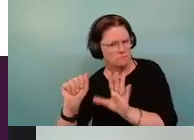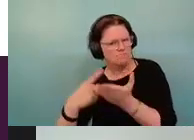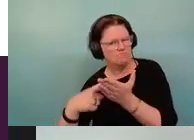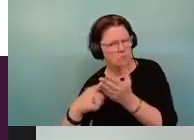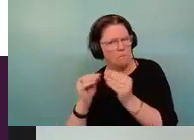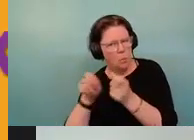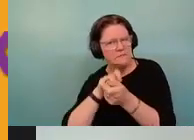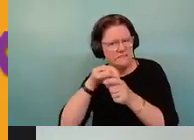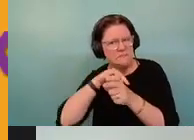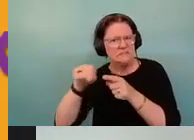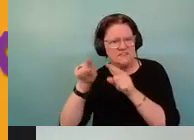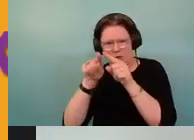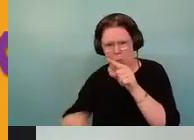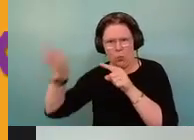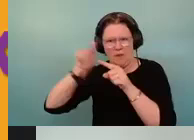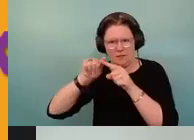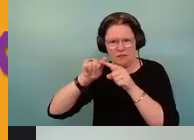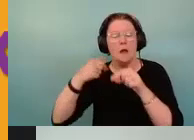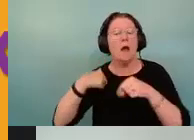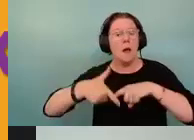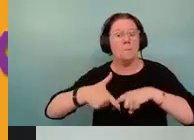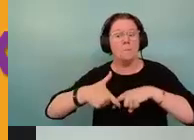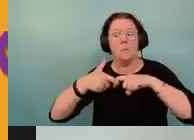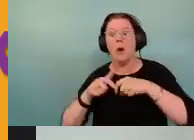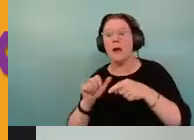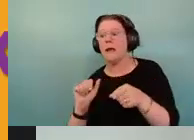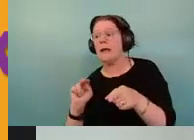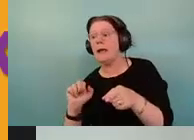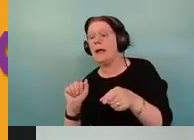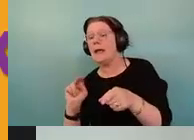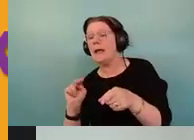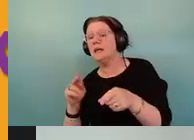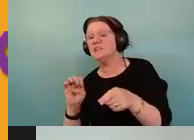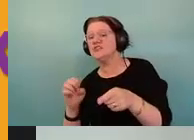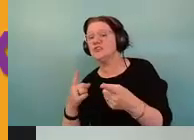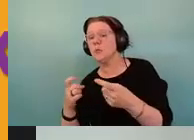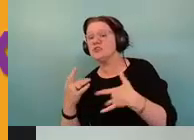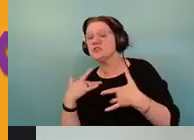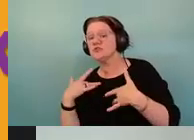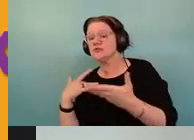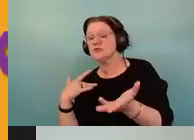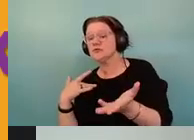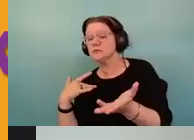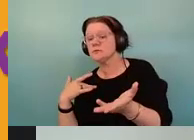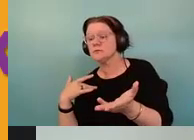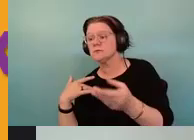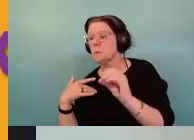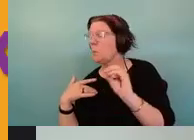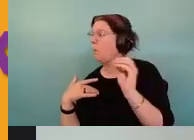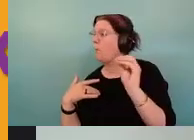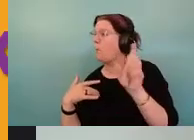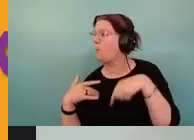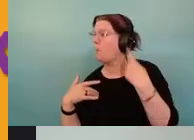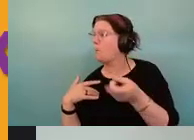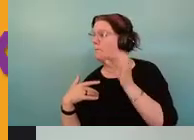a little bit about that. I'm going to pause for a second. Angie, is there anything we need to cover? So far, there are